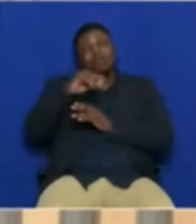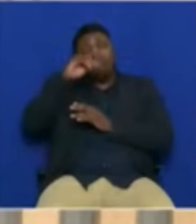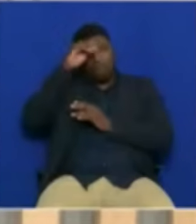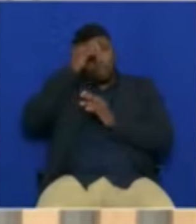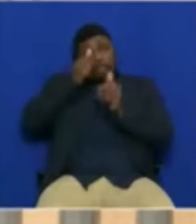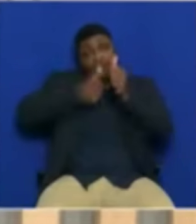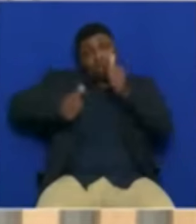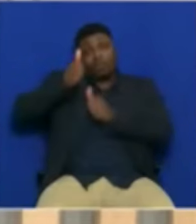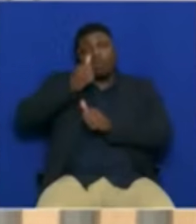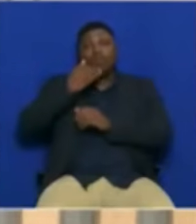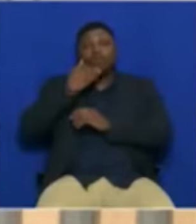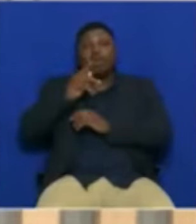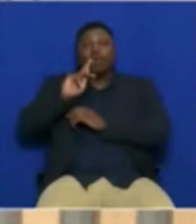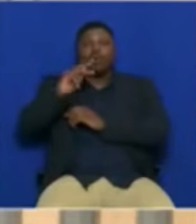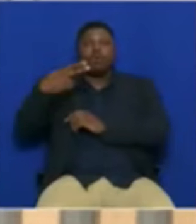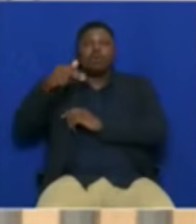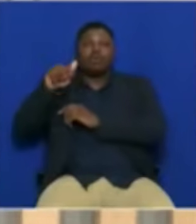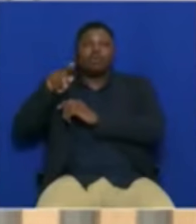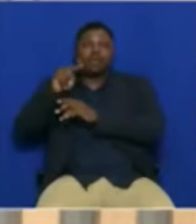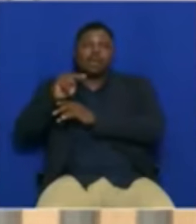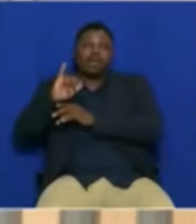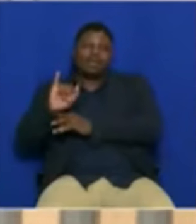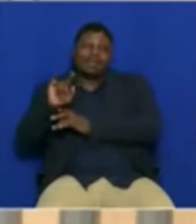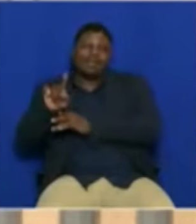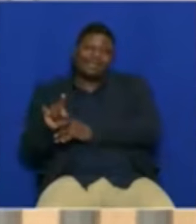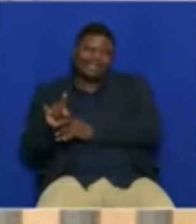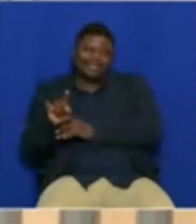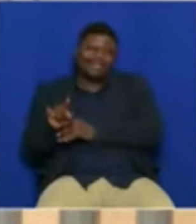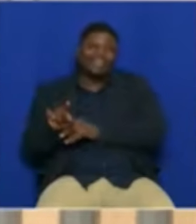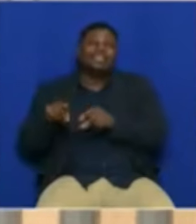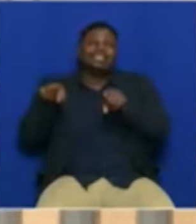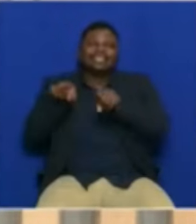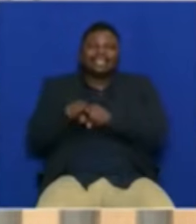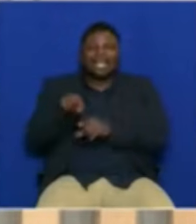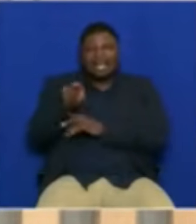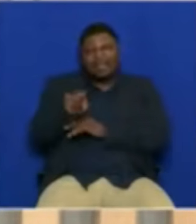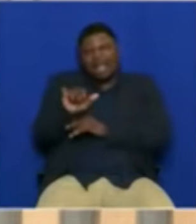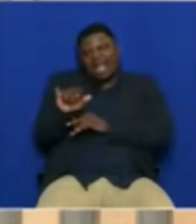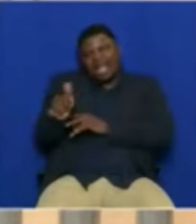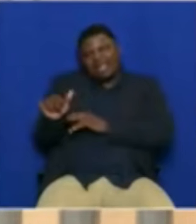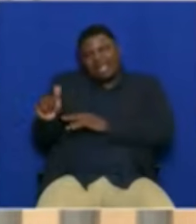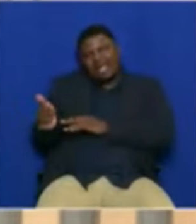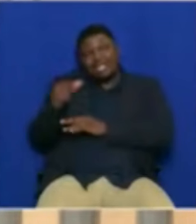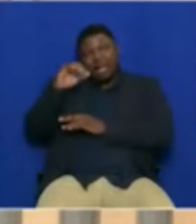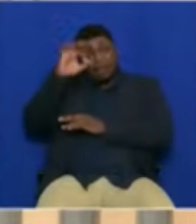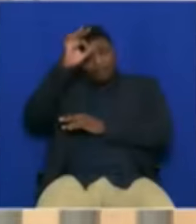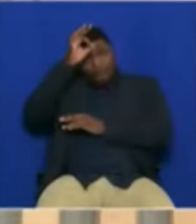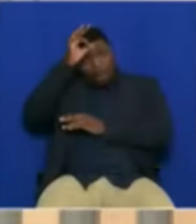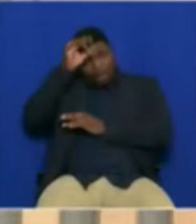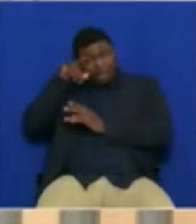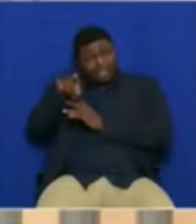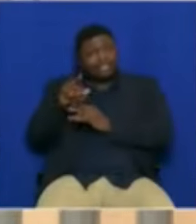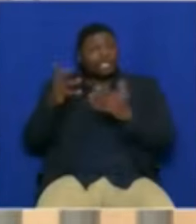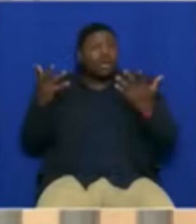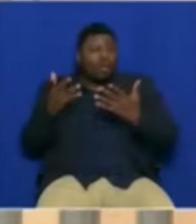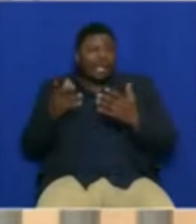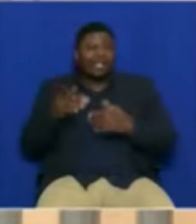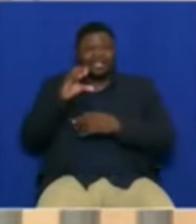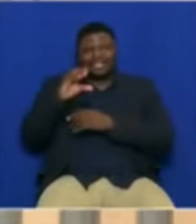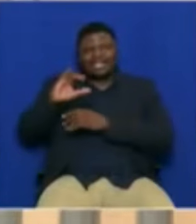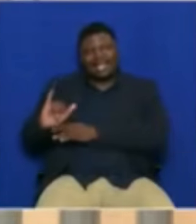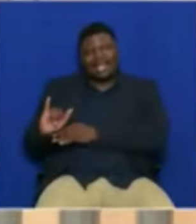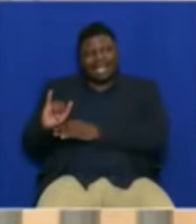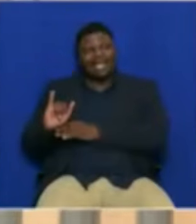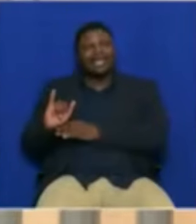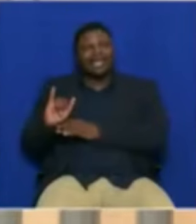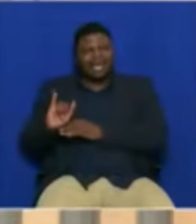least 6 other major generals based within CI, provincial heads CI, in parentheses.